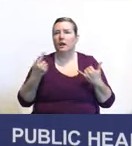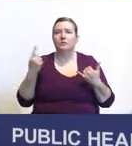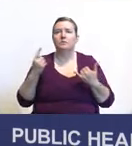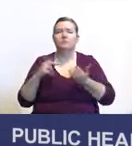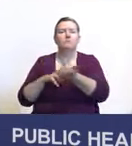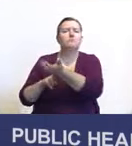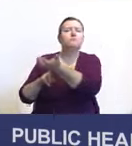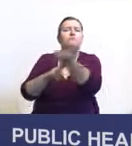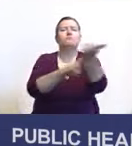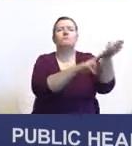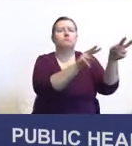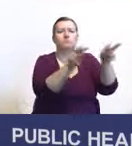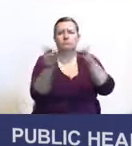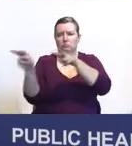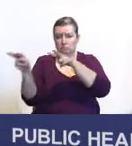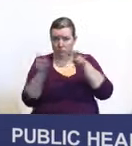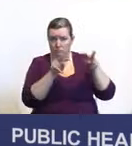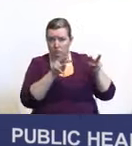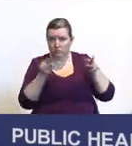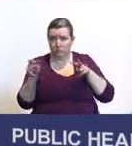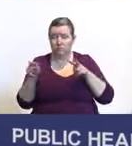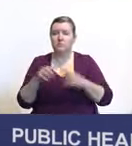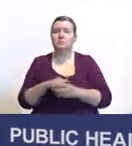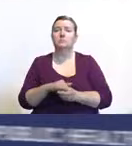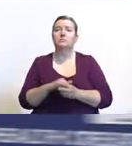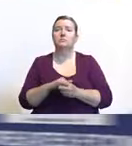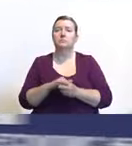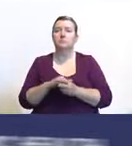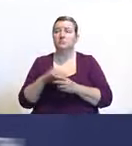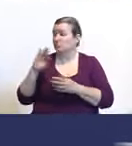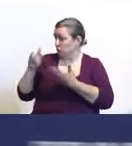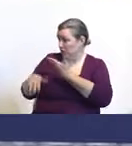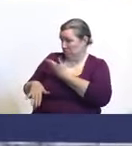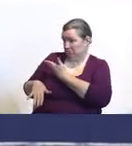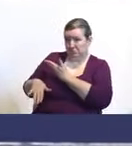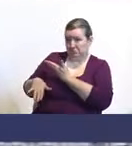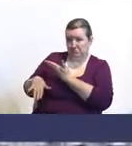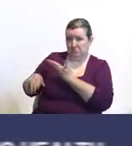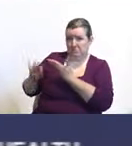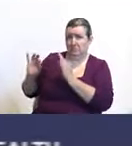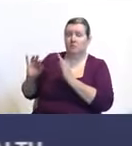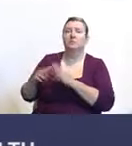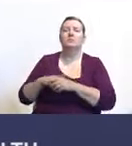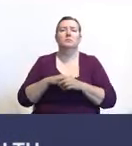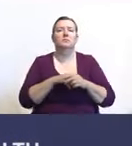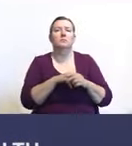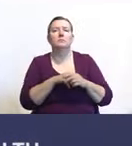happen. You good on that, Judy? Joey, it just occurred to me,